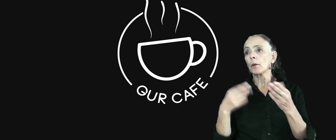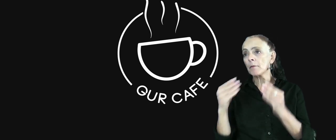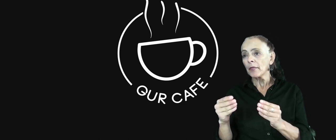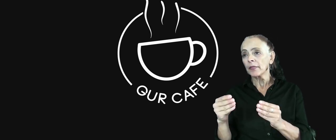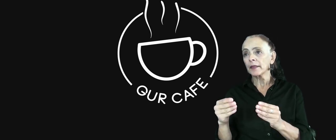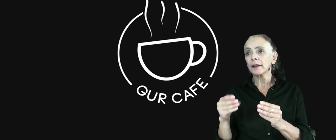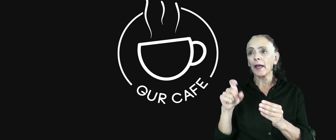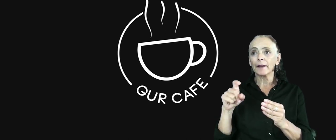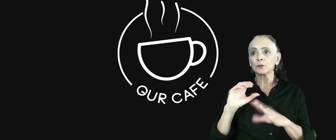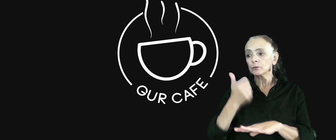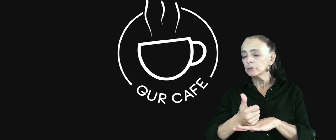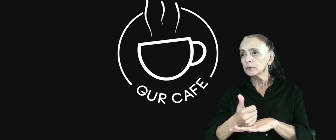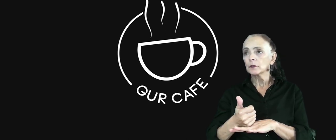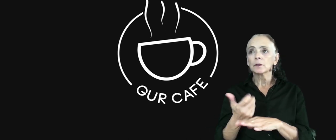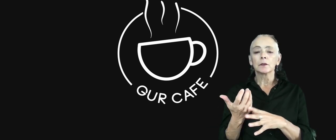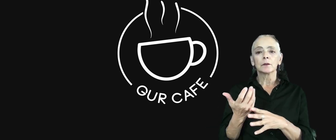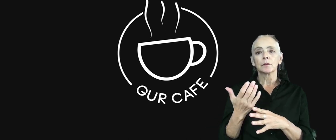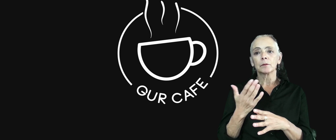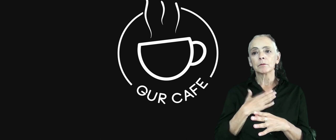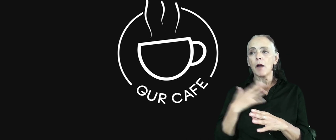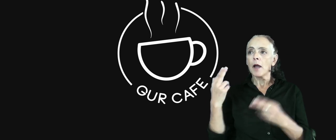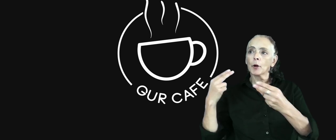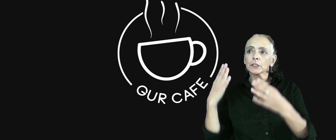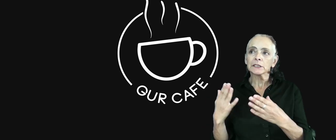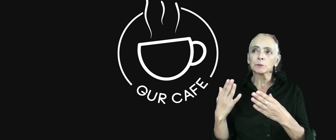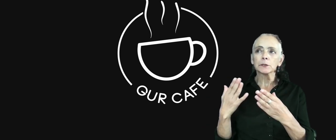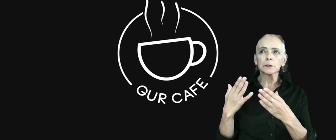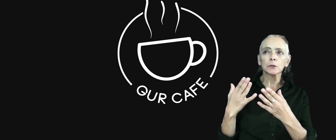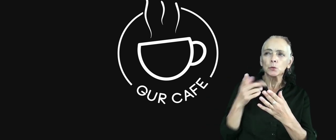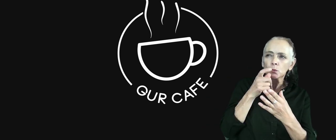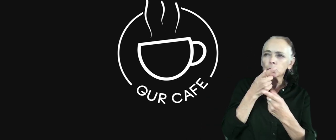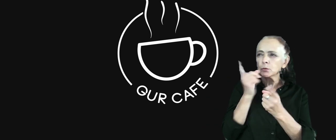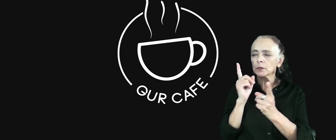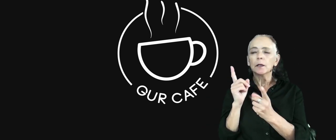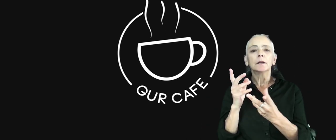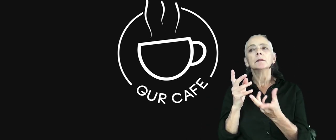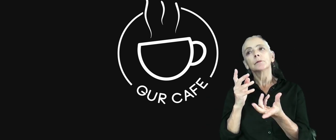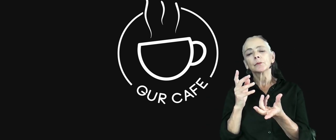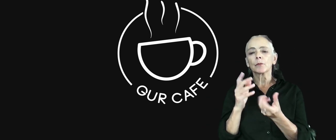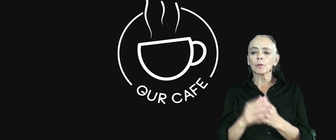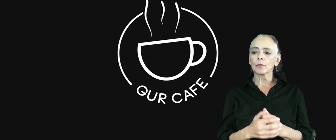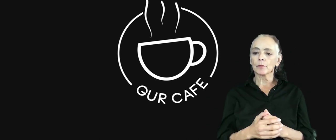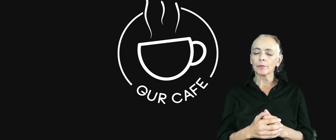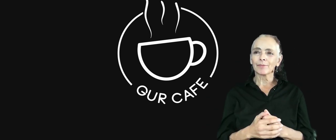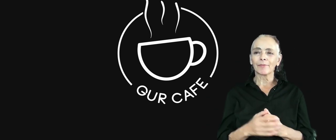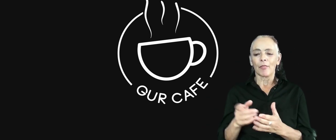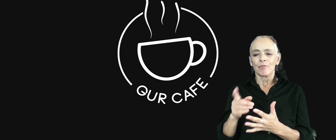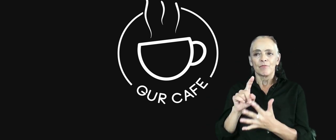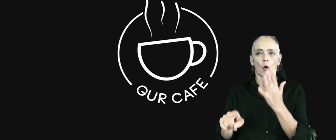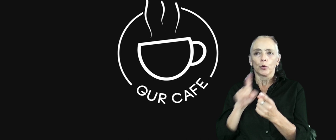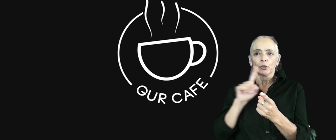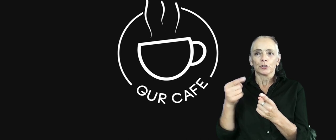in place, and what are my participants going to look like. These are just means